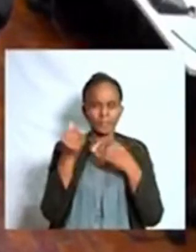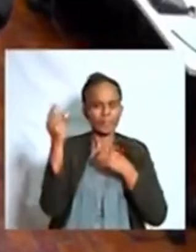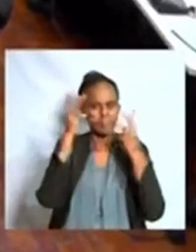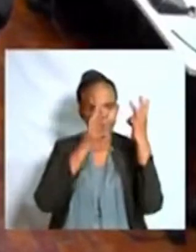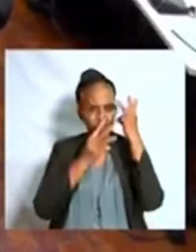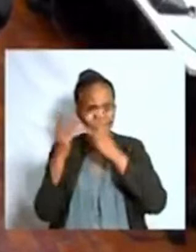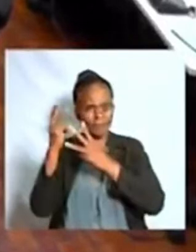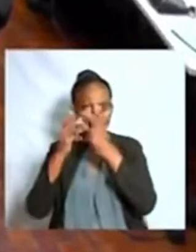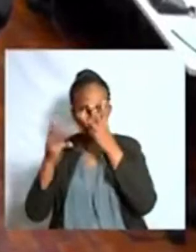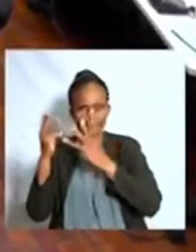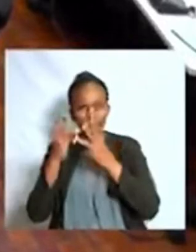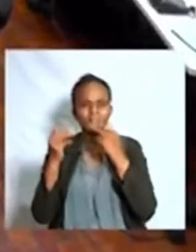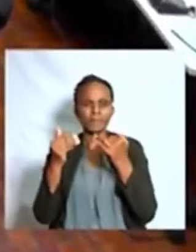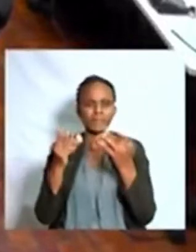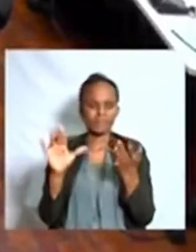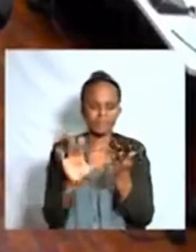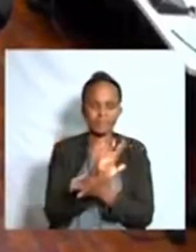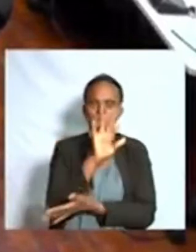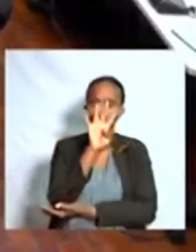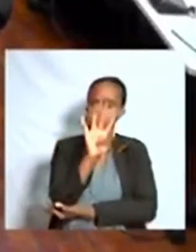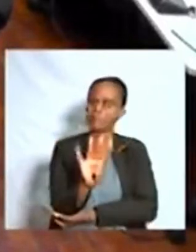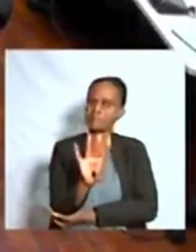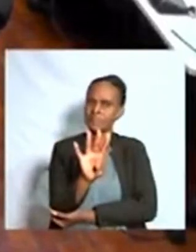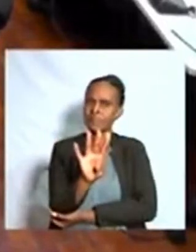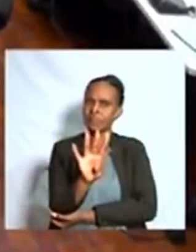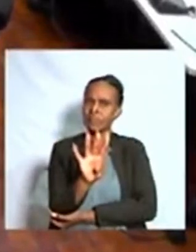Yeah. Now, I will just take you to page 4,